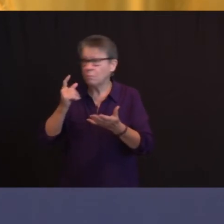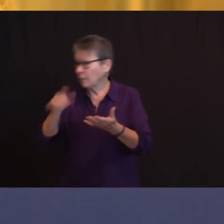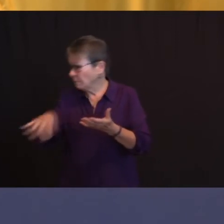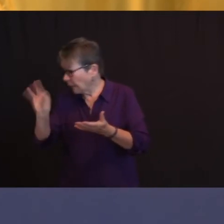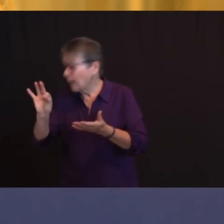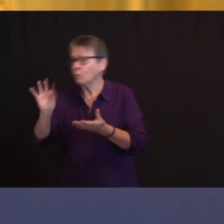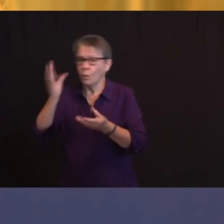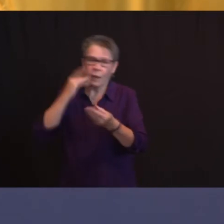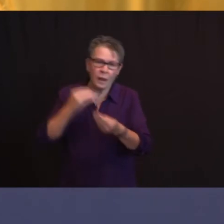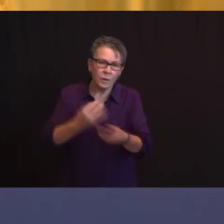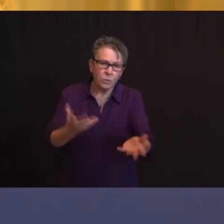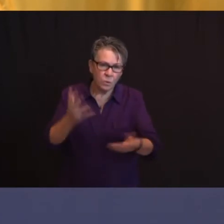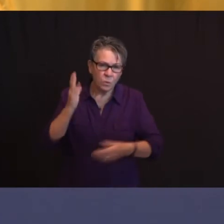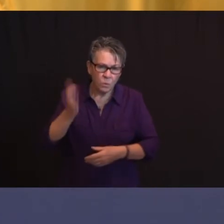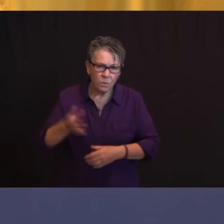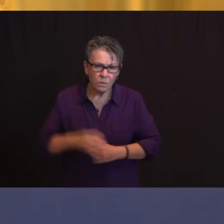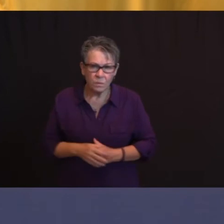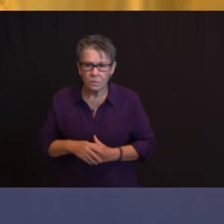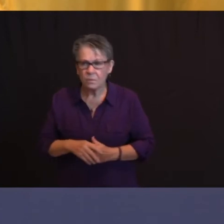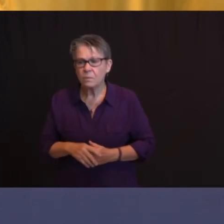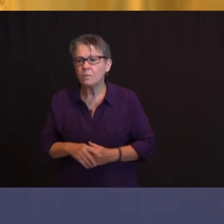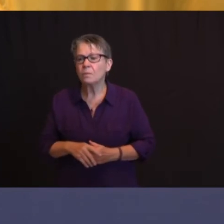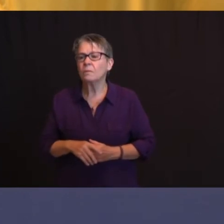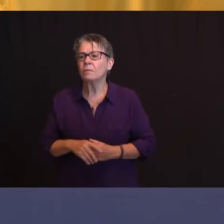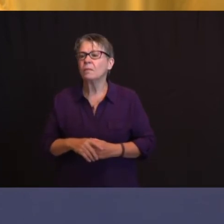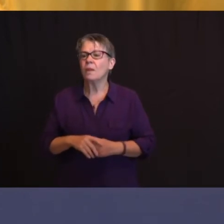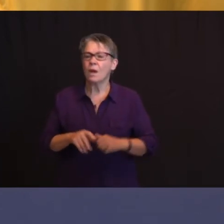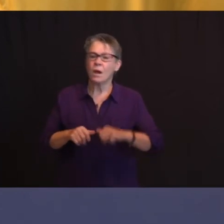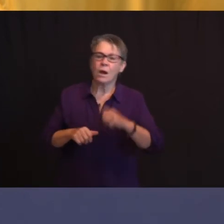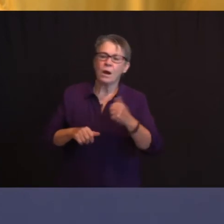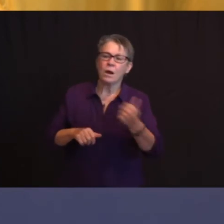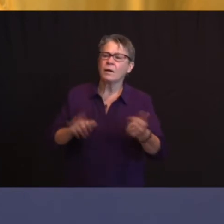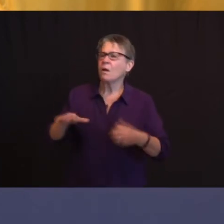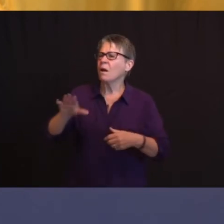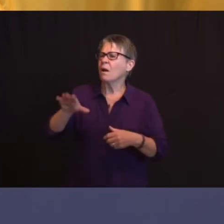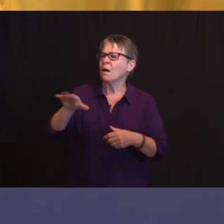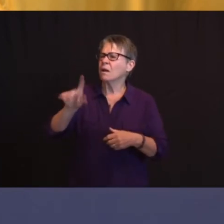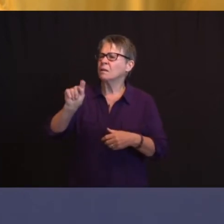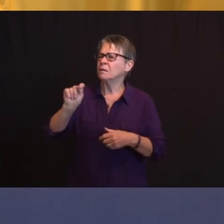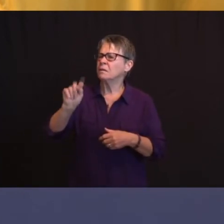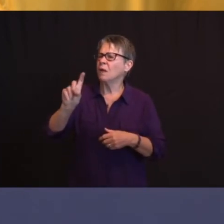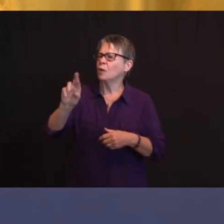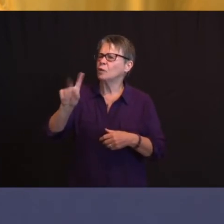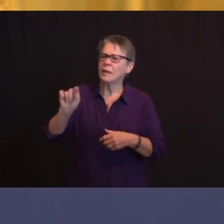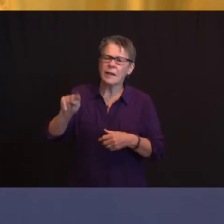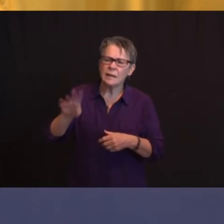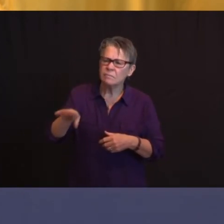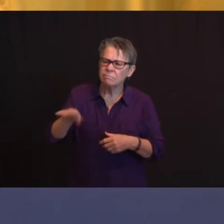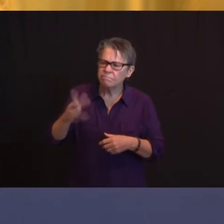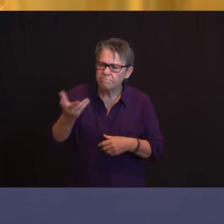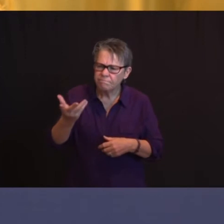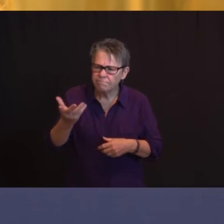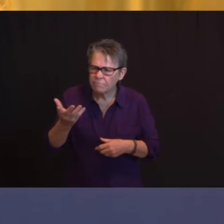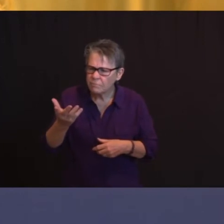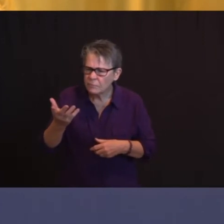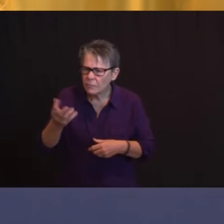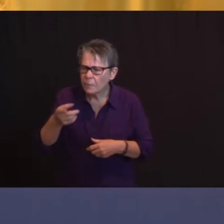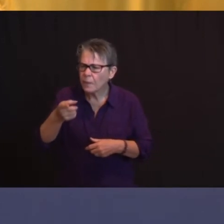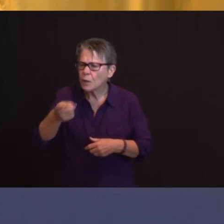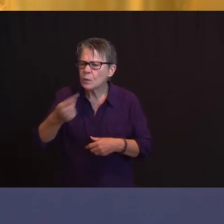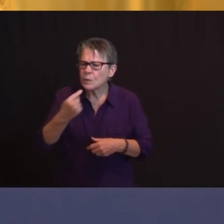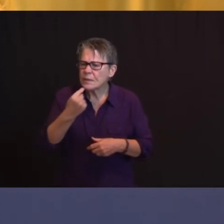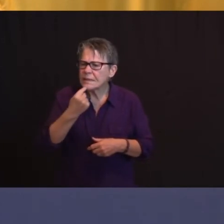Tan, just to clarify on Dustin's question, what benefit does, I can understand when you talk about the local health departments want to